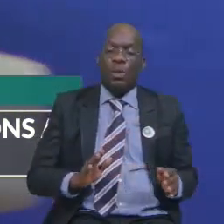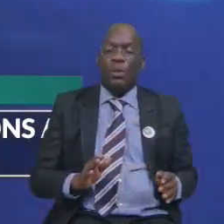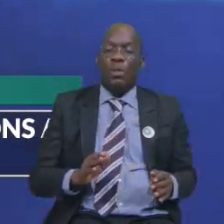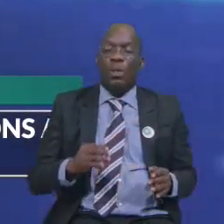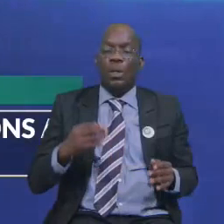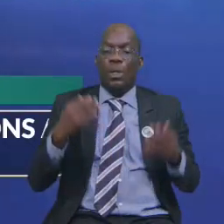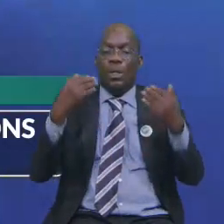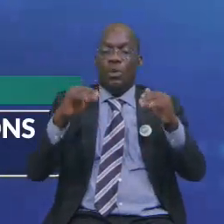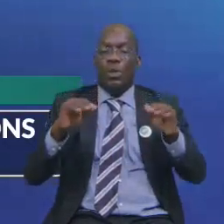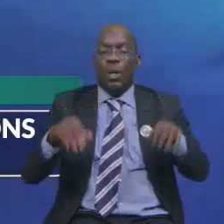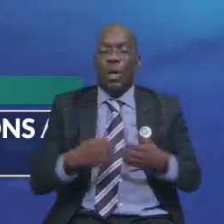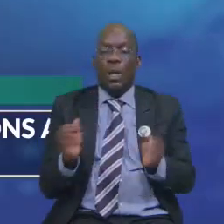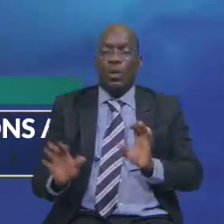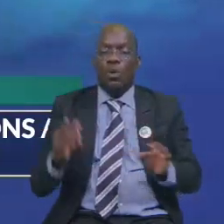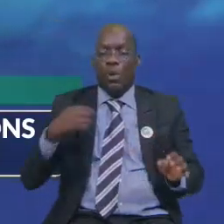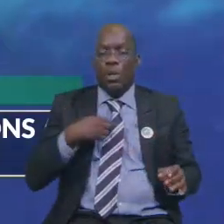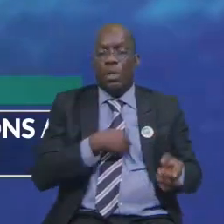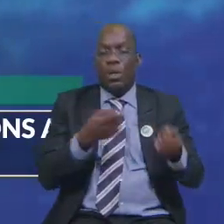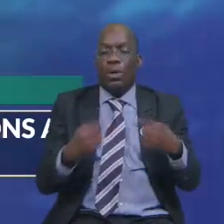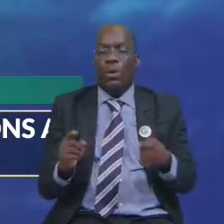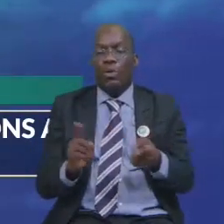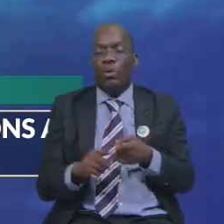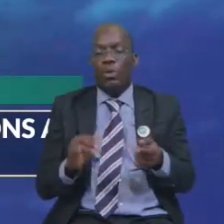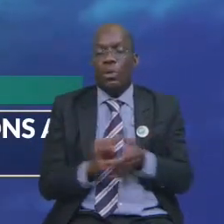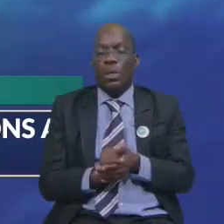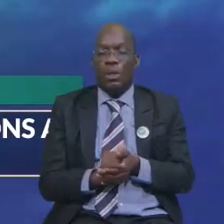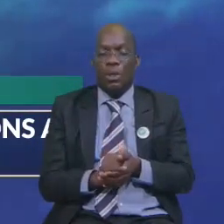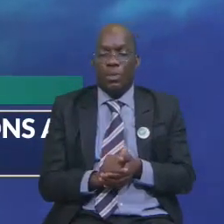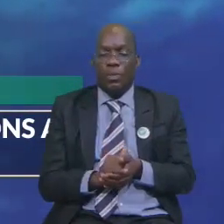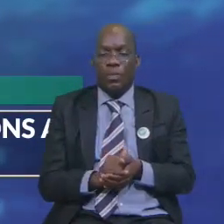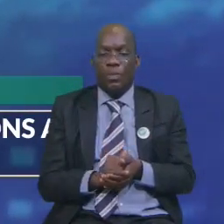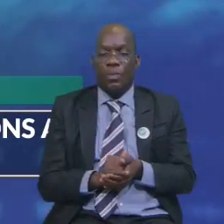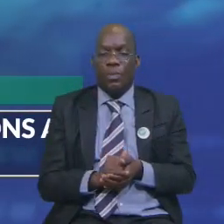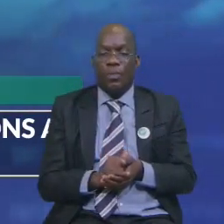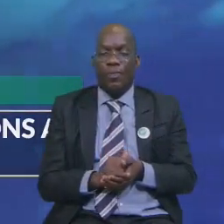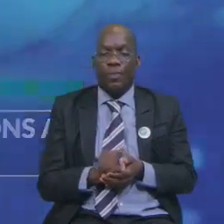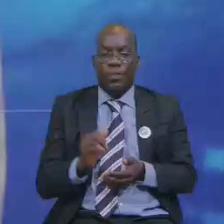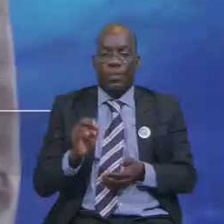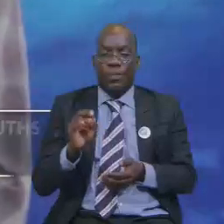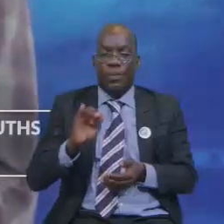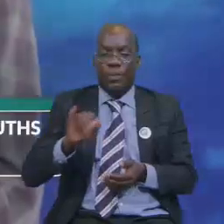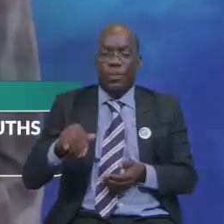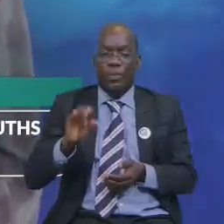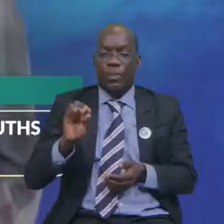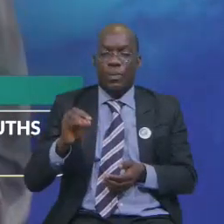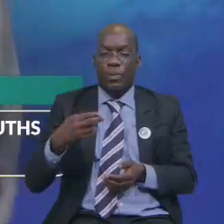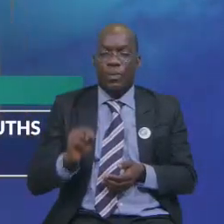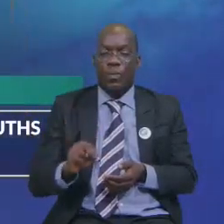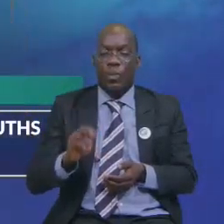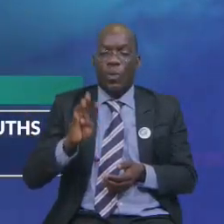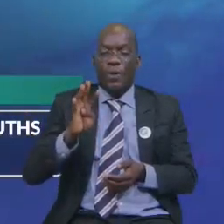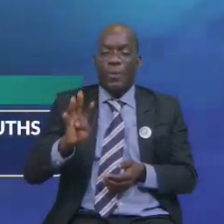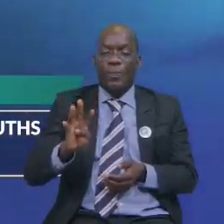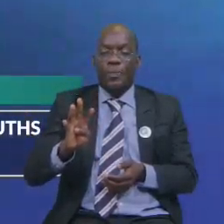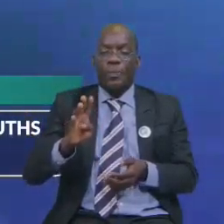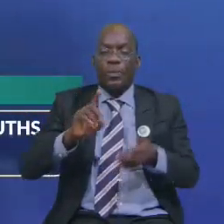to that? Let's look at the example of Jesus in John chapter 4, reading from verse 34. In